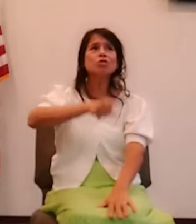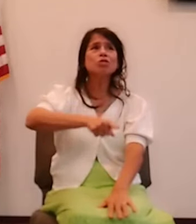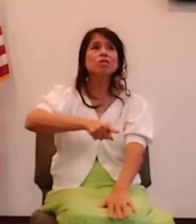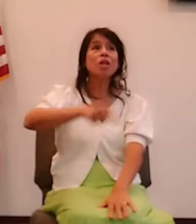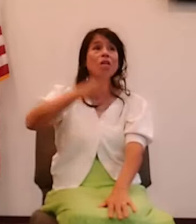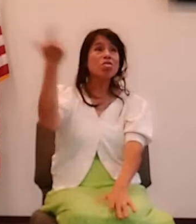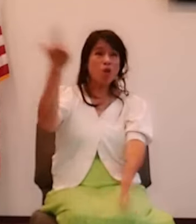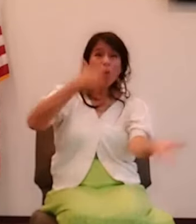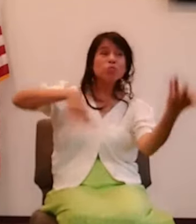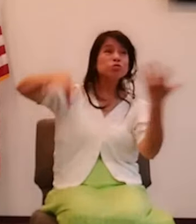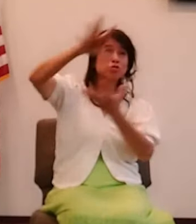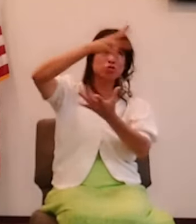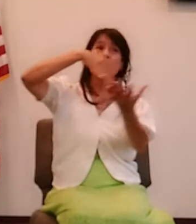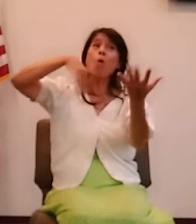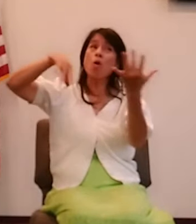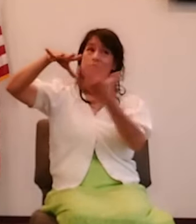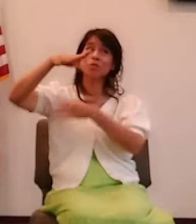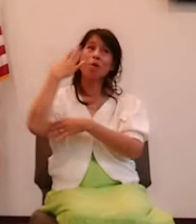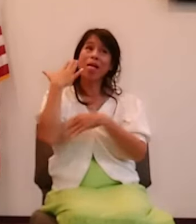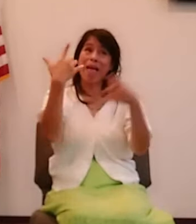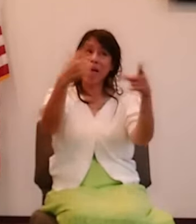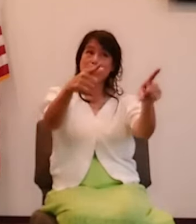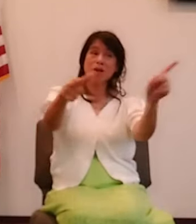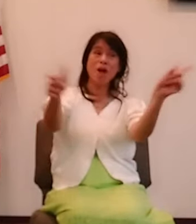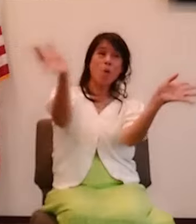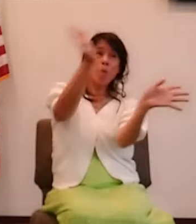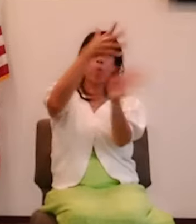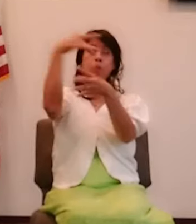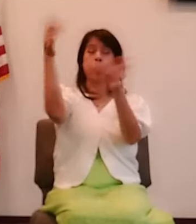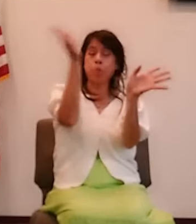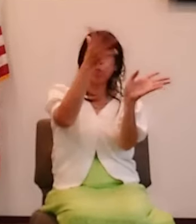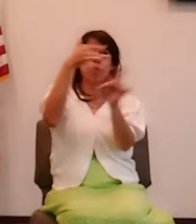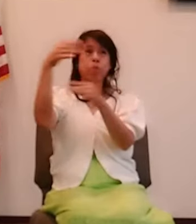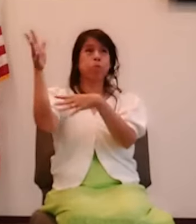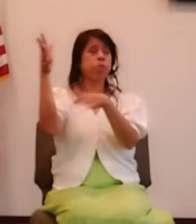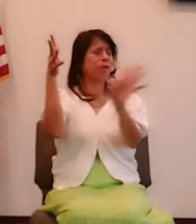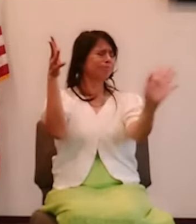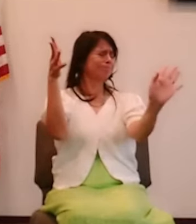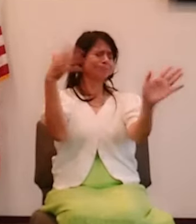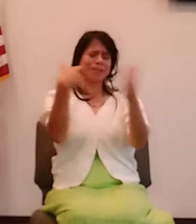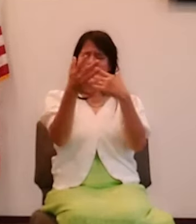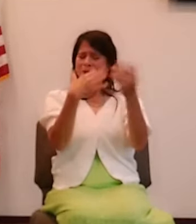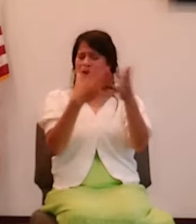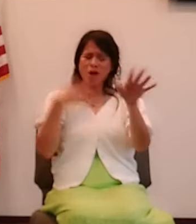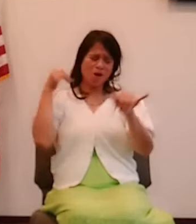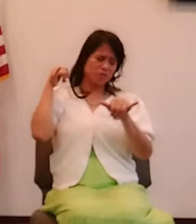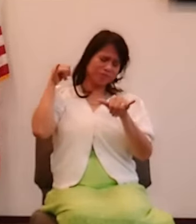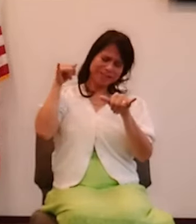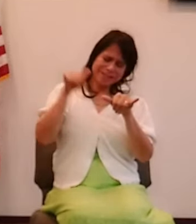the storms may come and the winds may blow, I'll remain